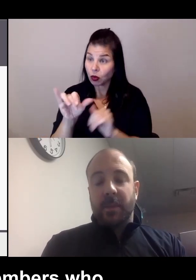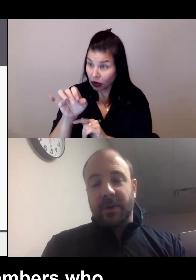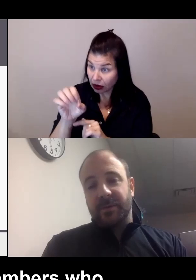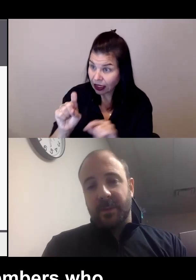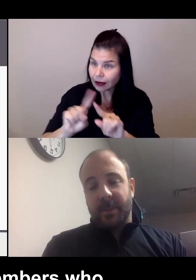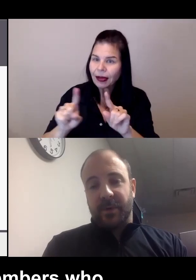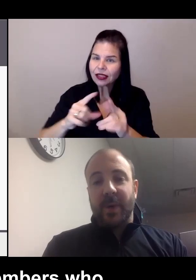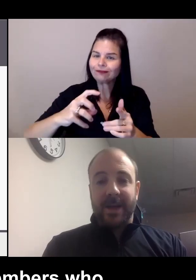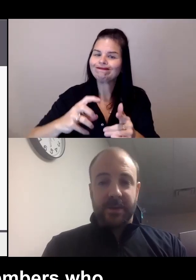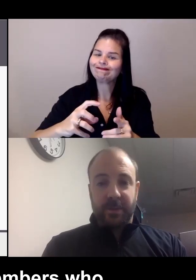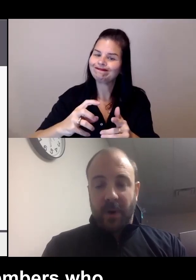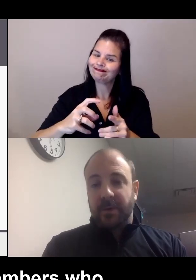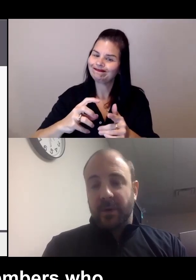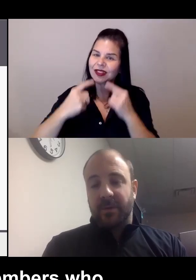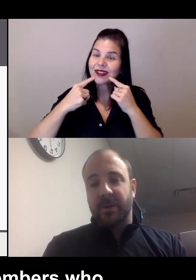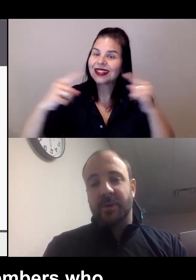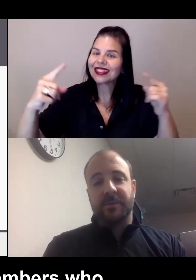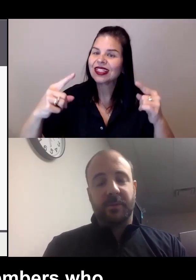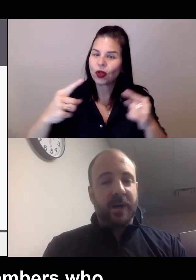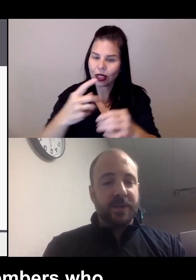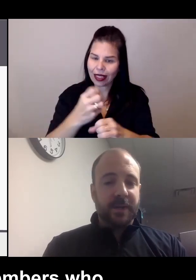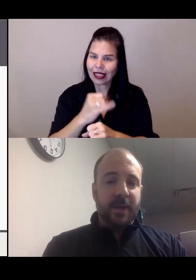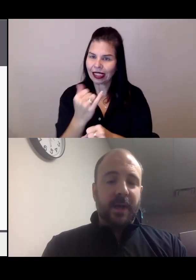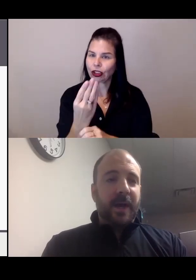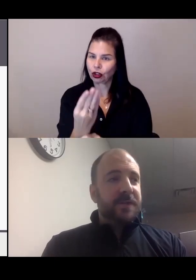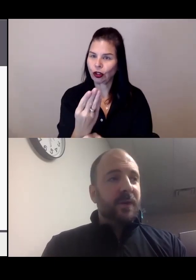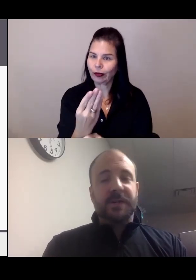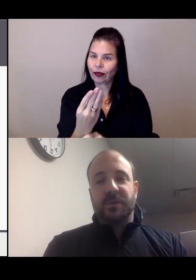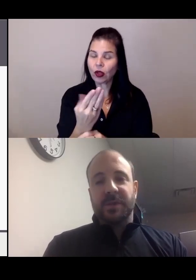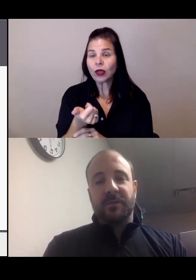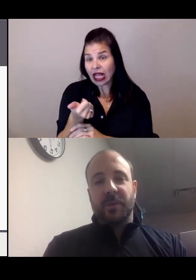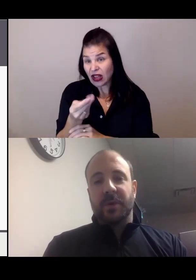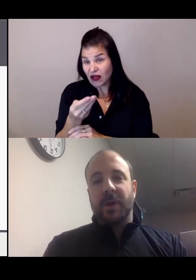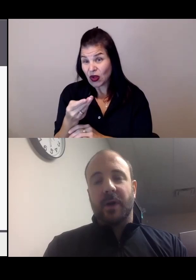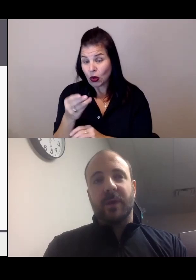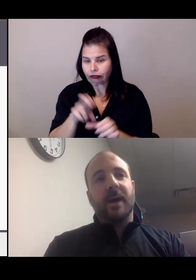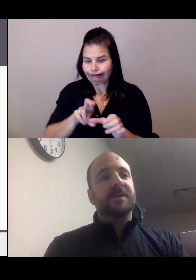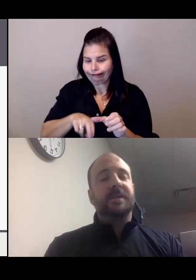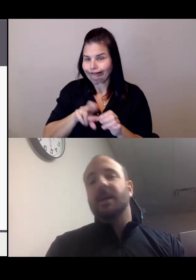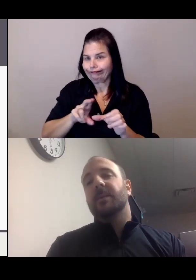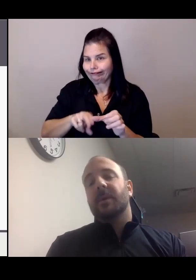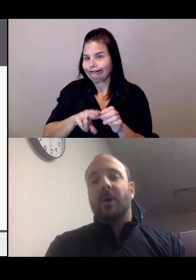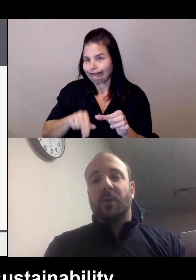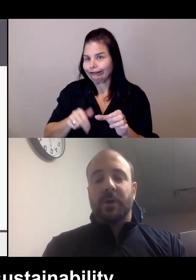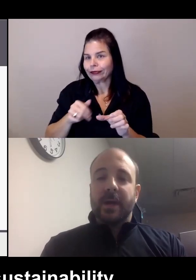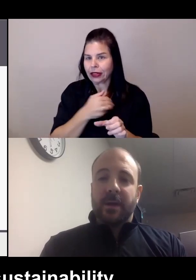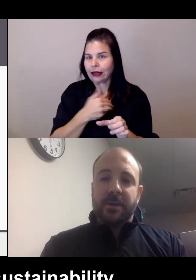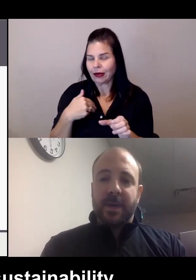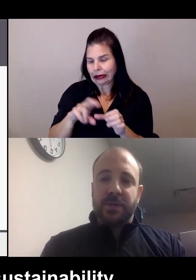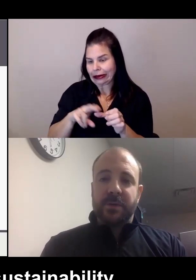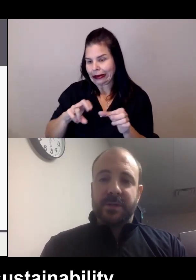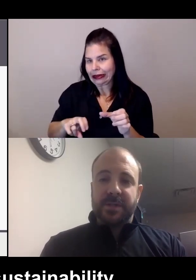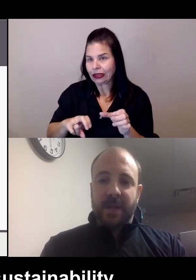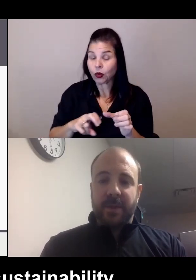had a number of team members who had to depart over the course of the project. And so as a result, from early on, we as a team were looking